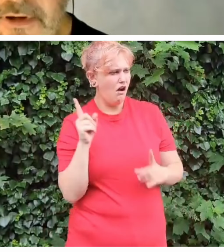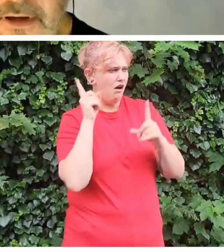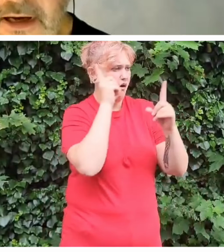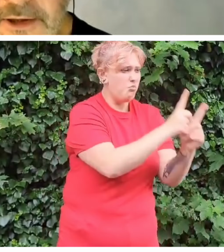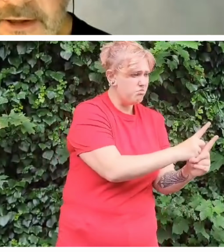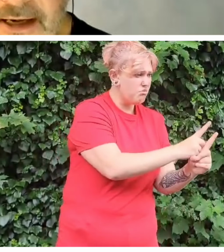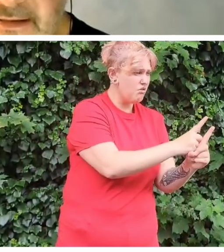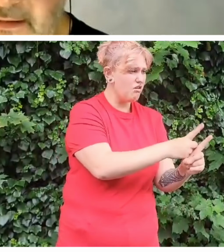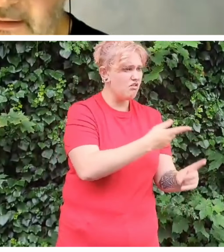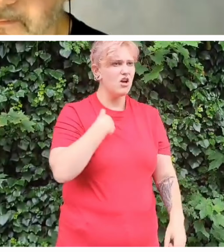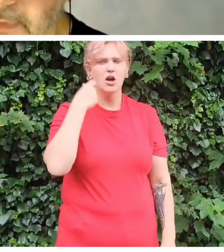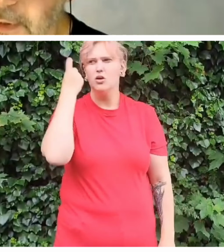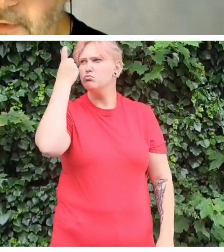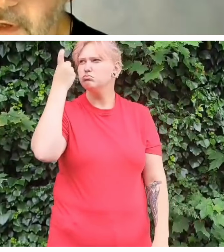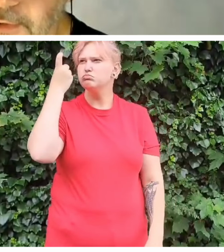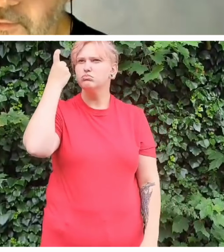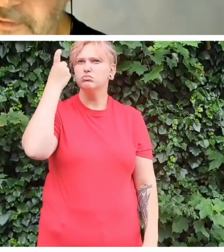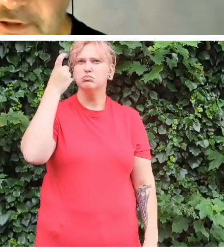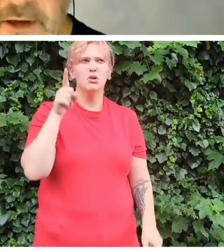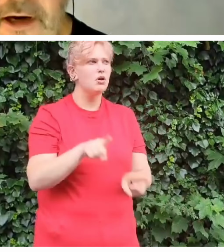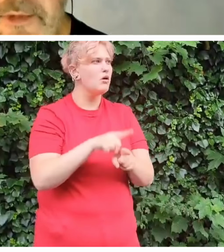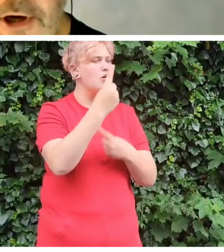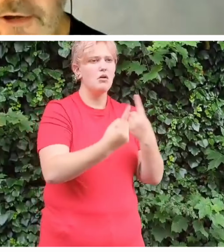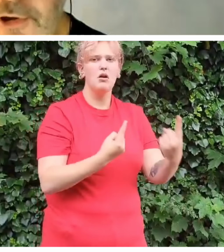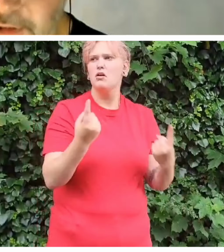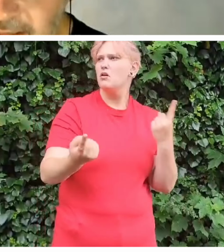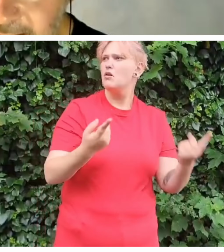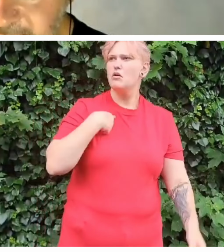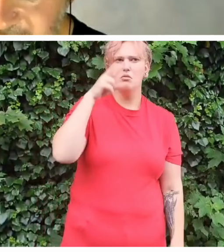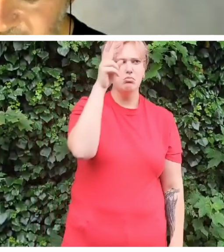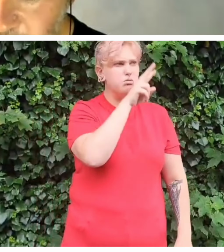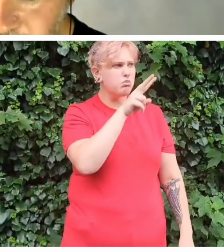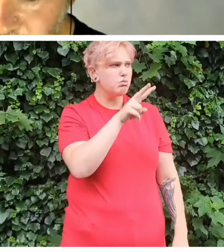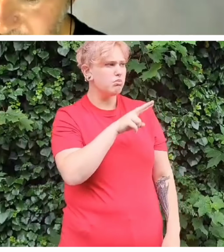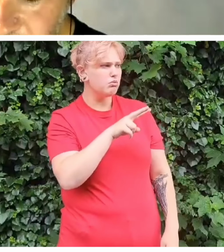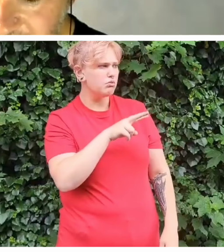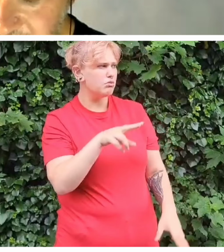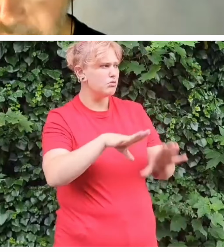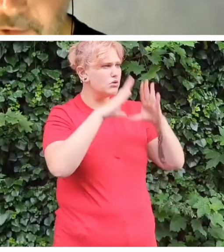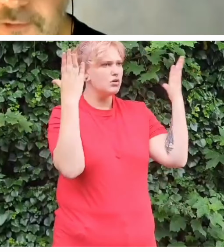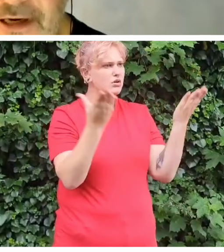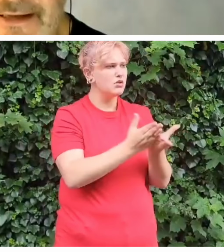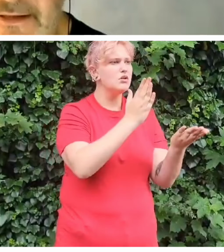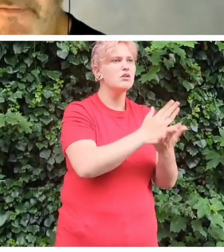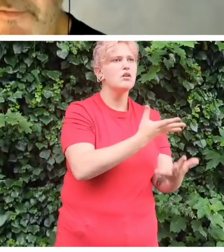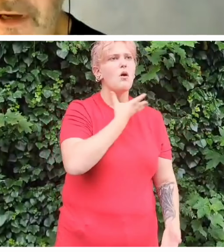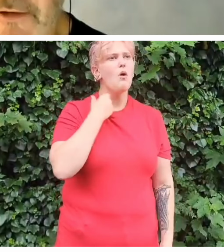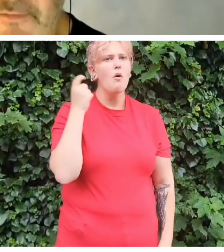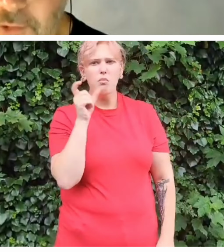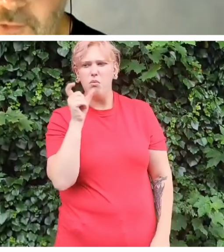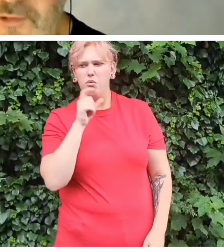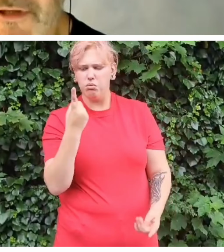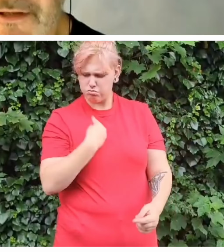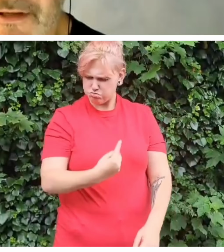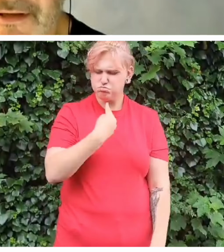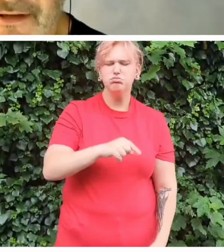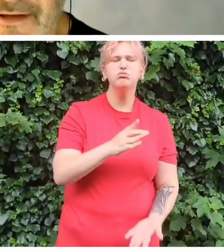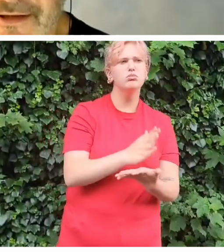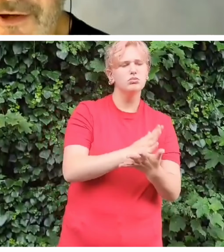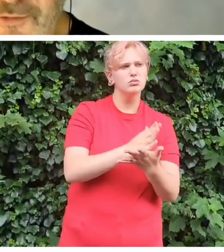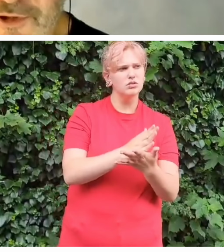to. And I guess, like all of us, I mean, I look at it's well documented. Throat cancer for me, of